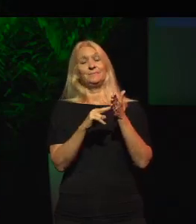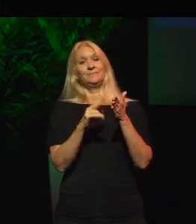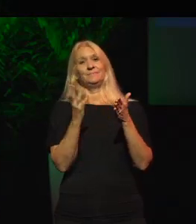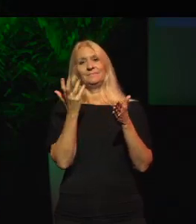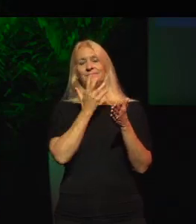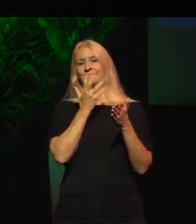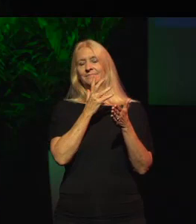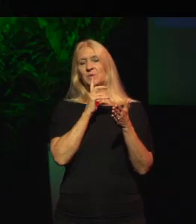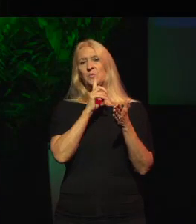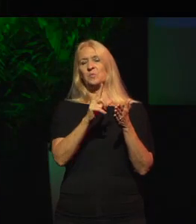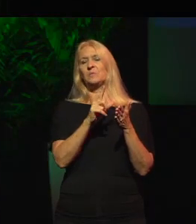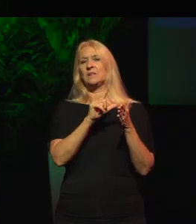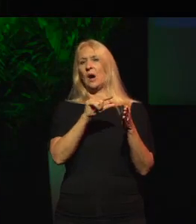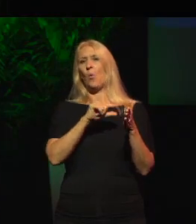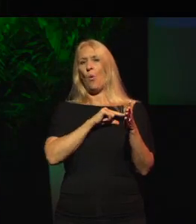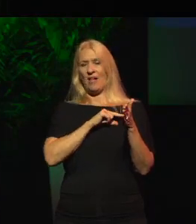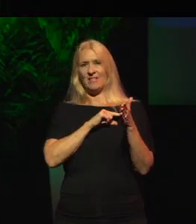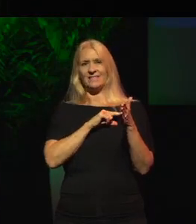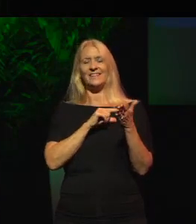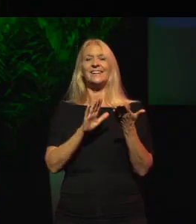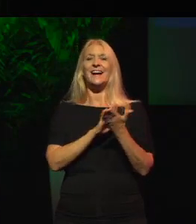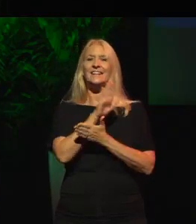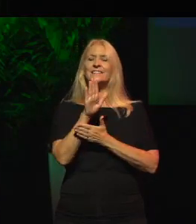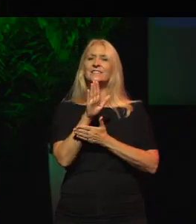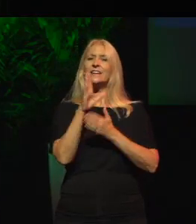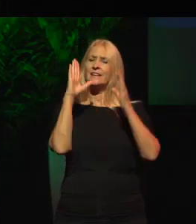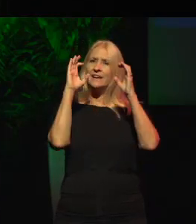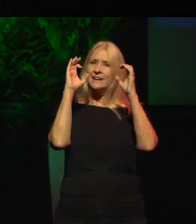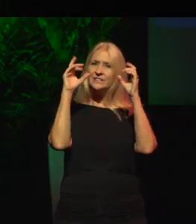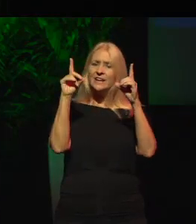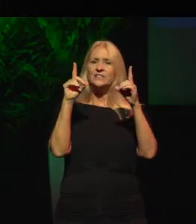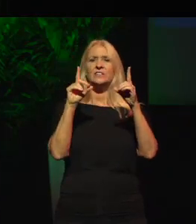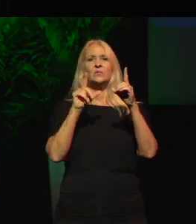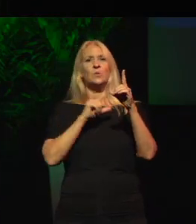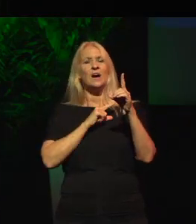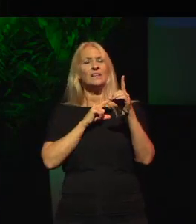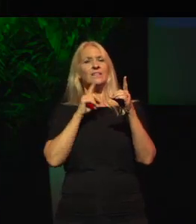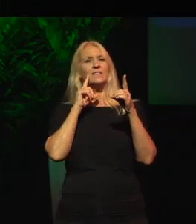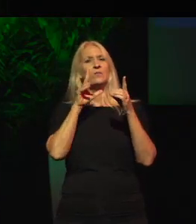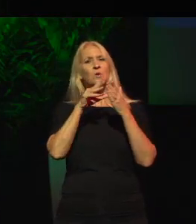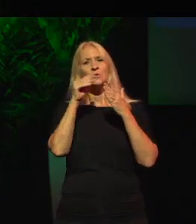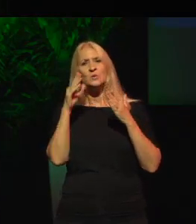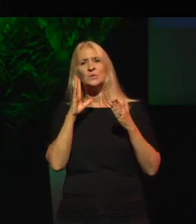institution we have and the education that we provide to our students and to